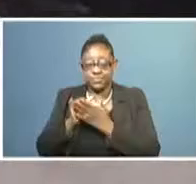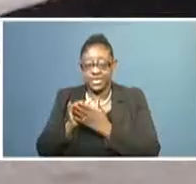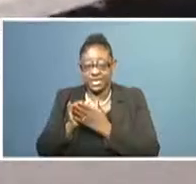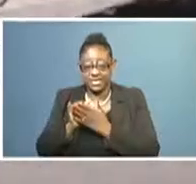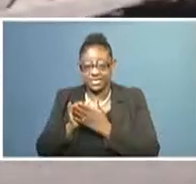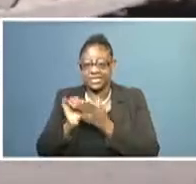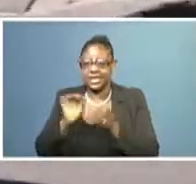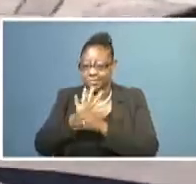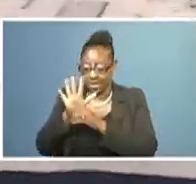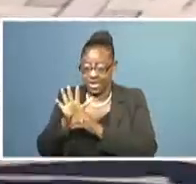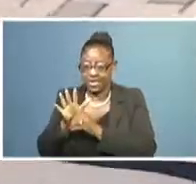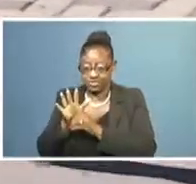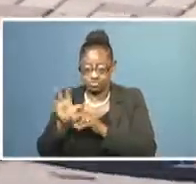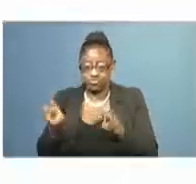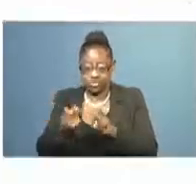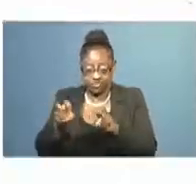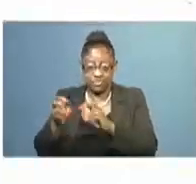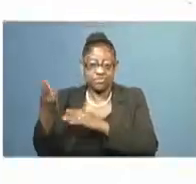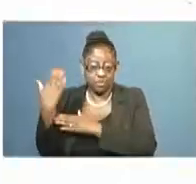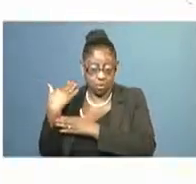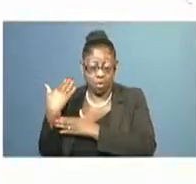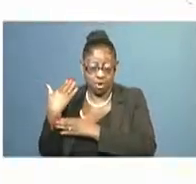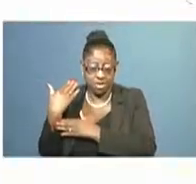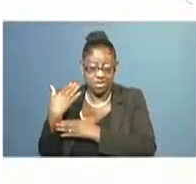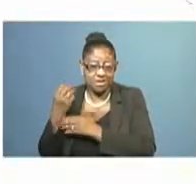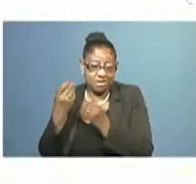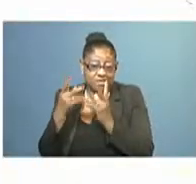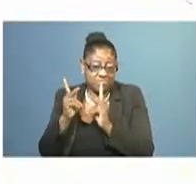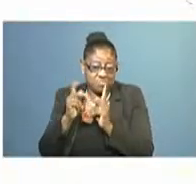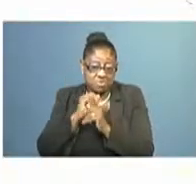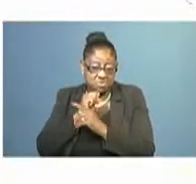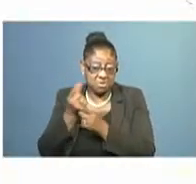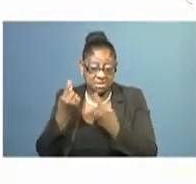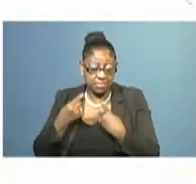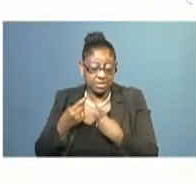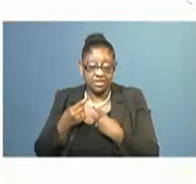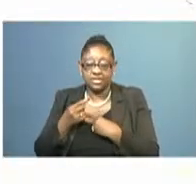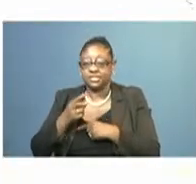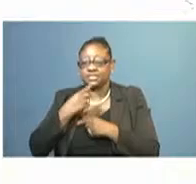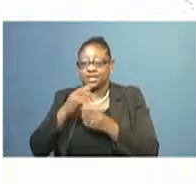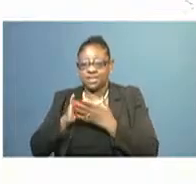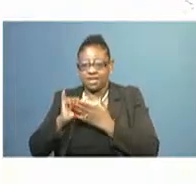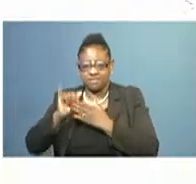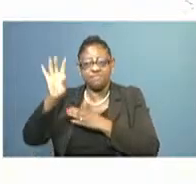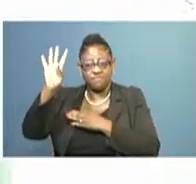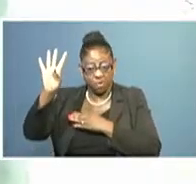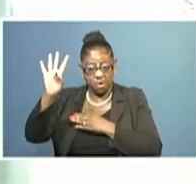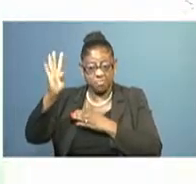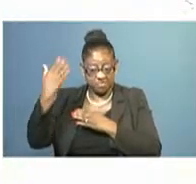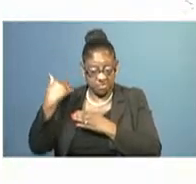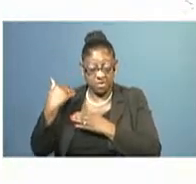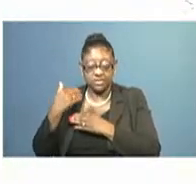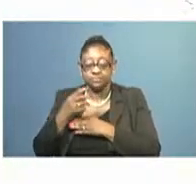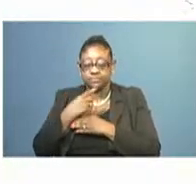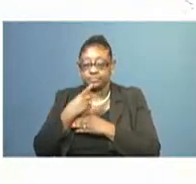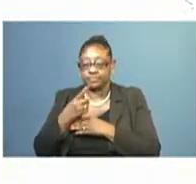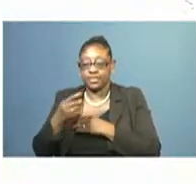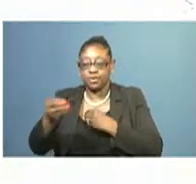did impact travel here. The designation of a Category 4 put pressure on a lot of group organizers